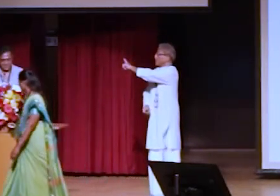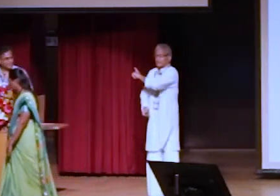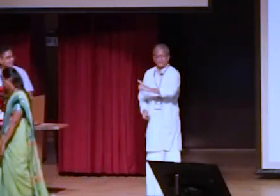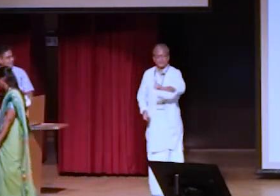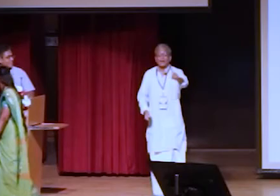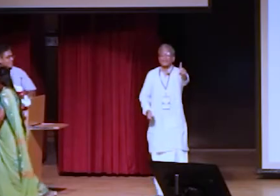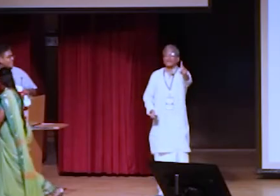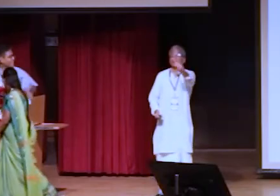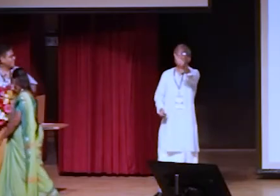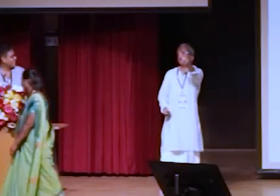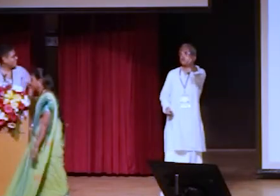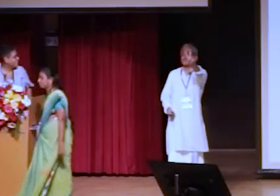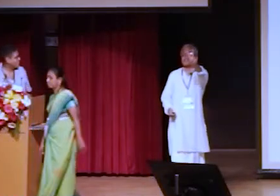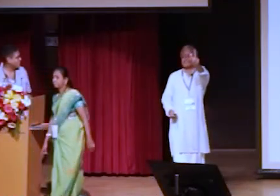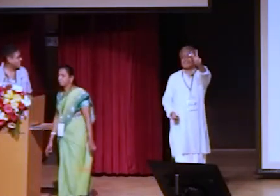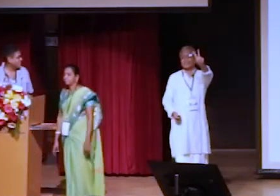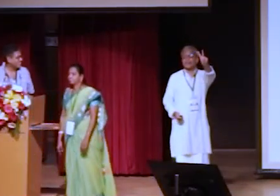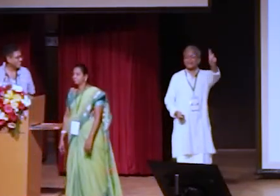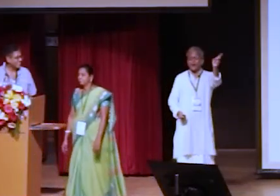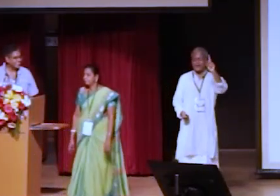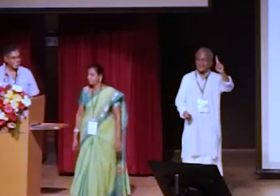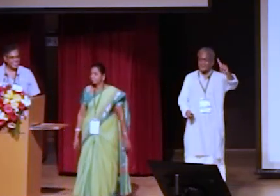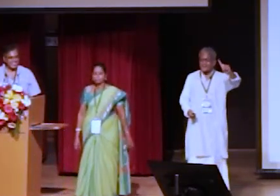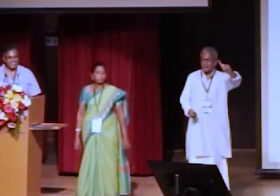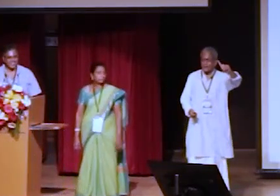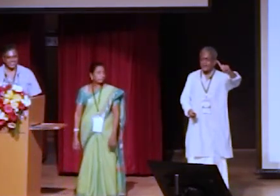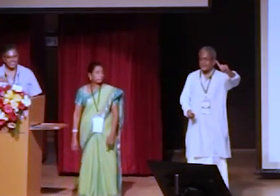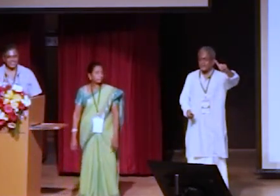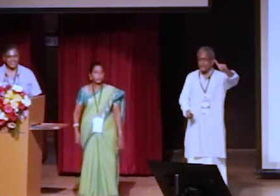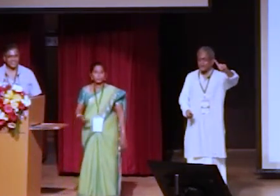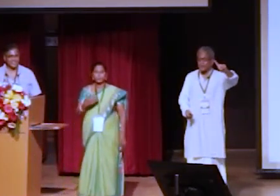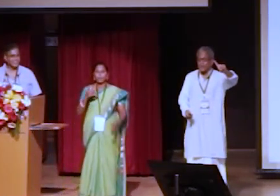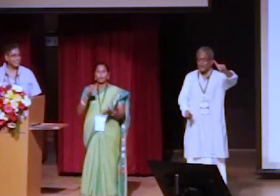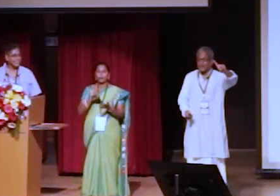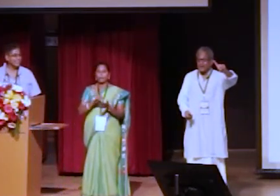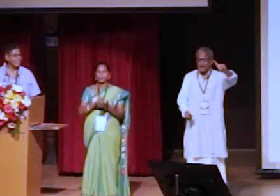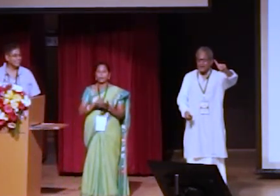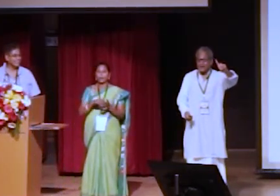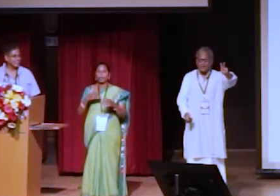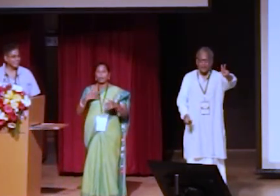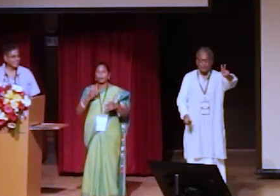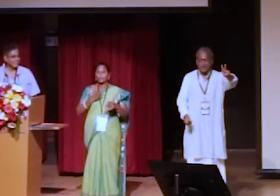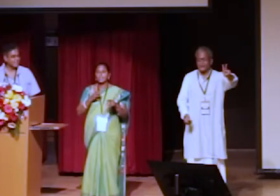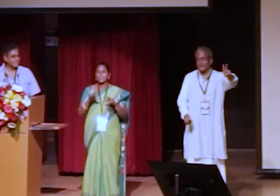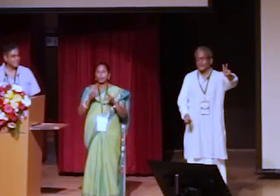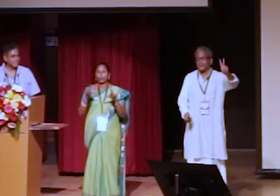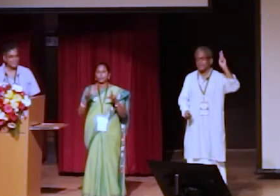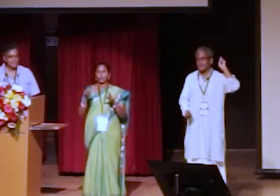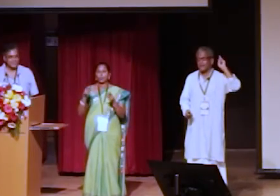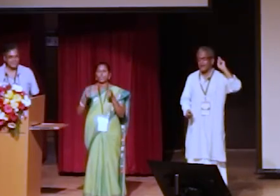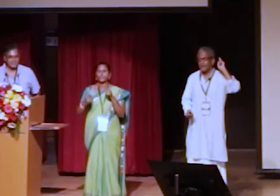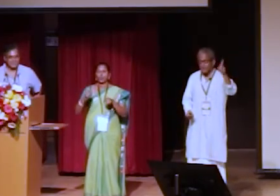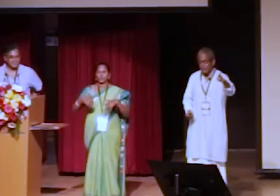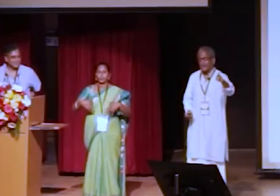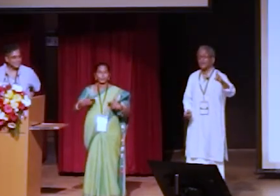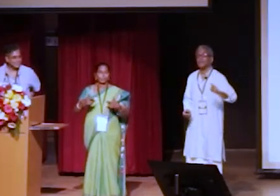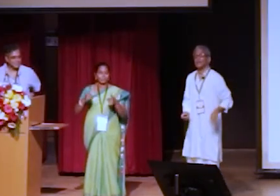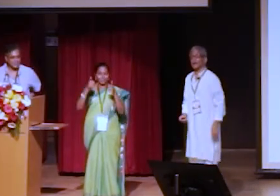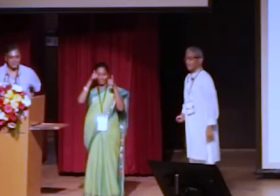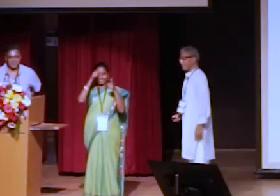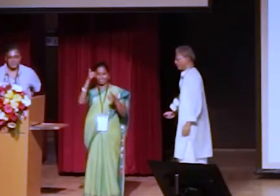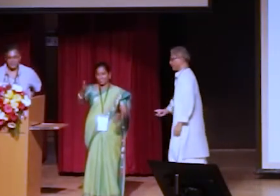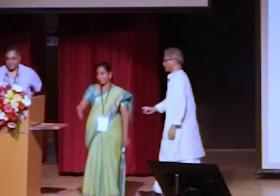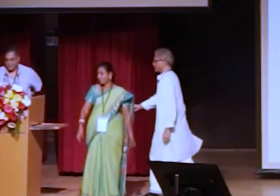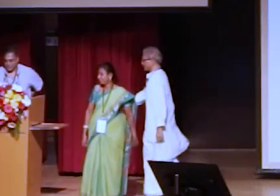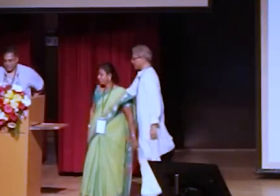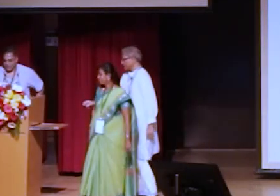One last thing, just 2 things. Let's all rediscover the joy of play, and let's all play together. And that's where we need to go.